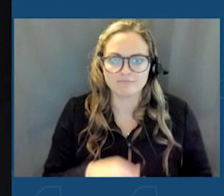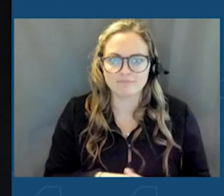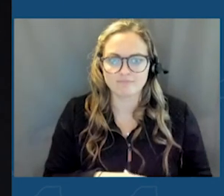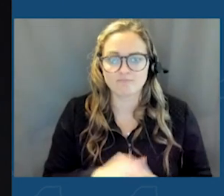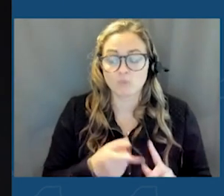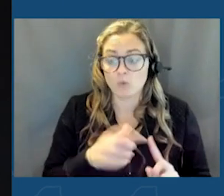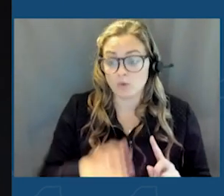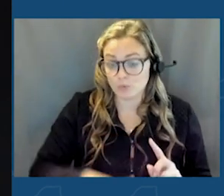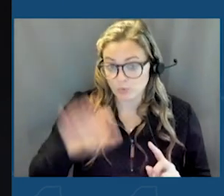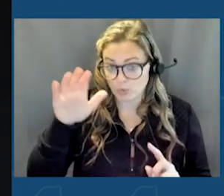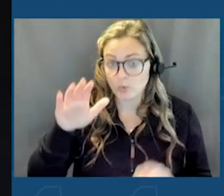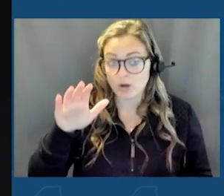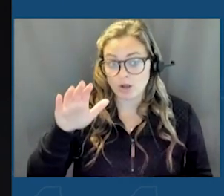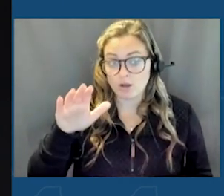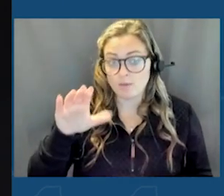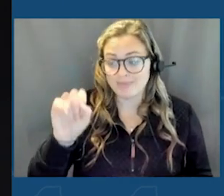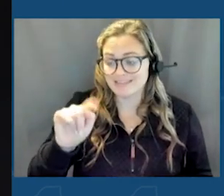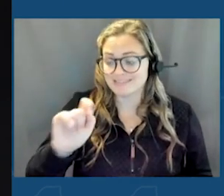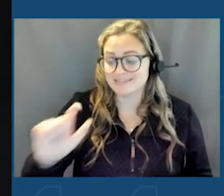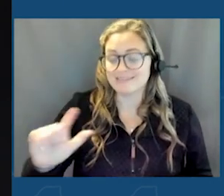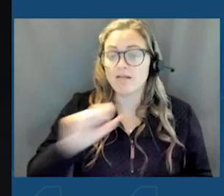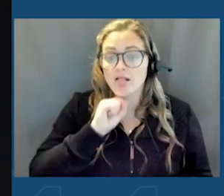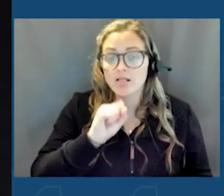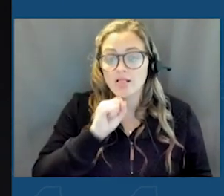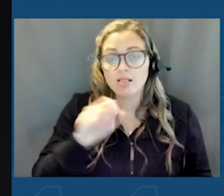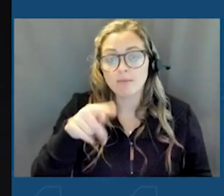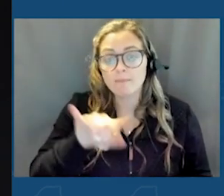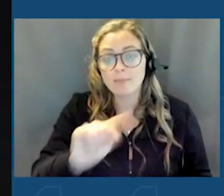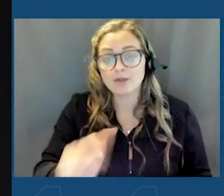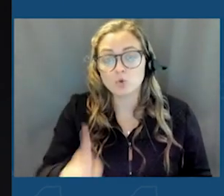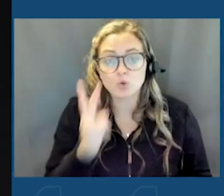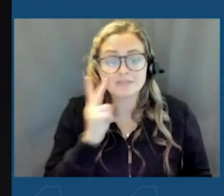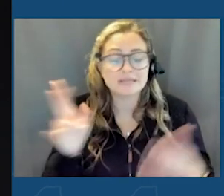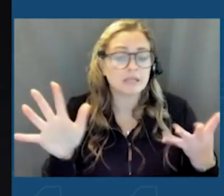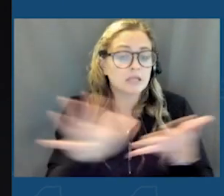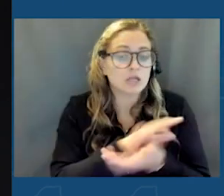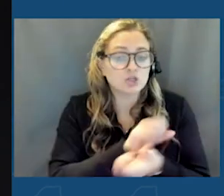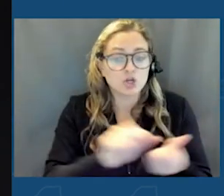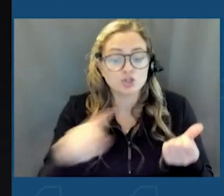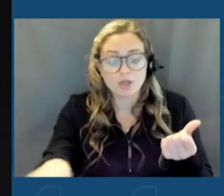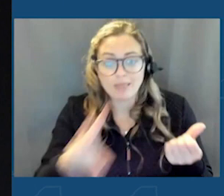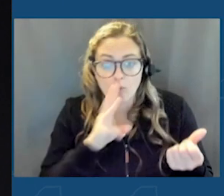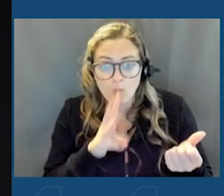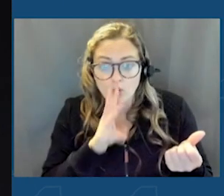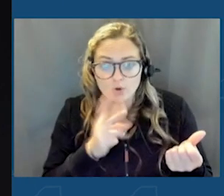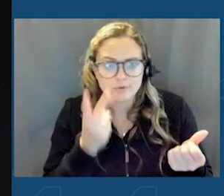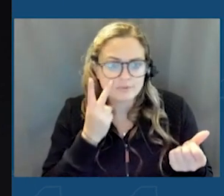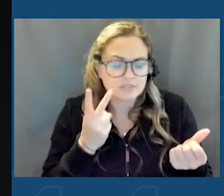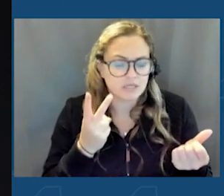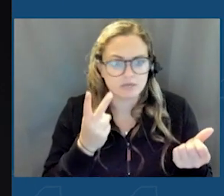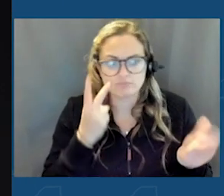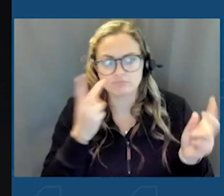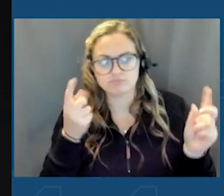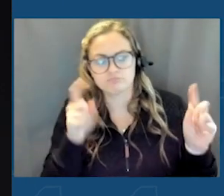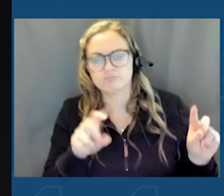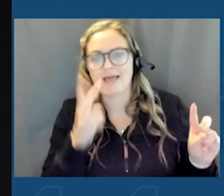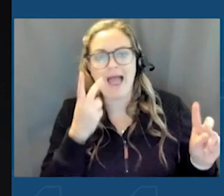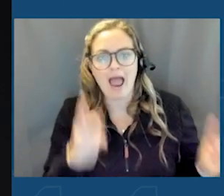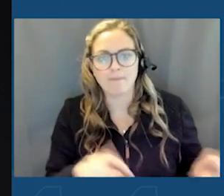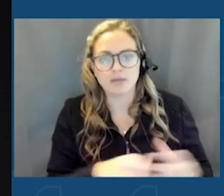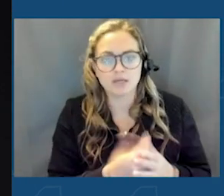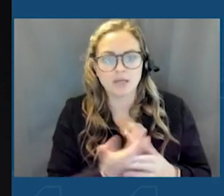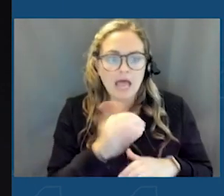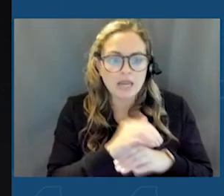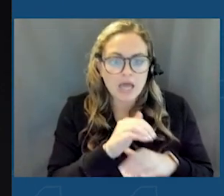in the shadow of the steel plant, you could witness the destruction of this body of water literally with your own eyes. You could see at night